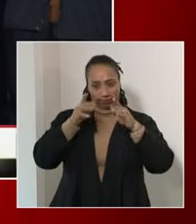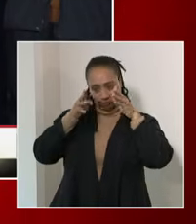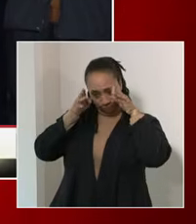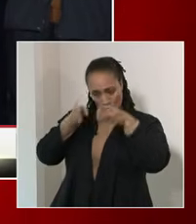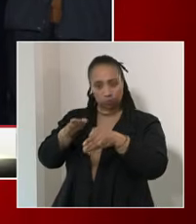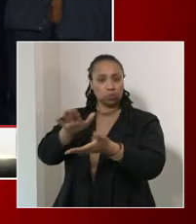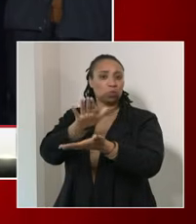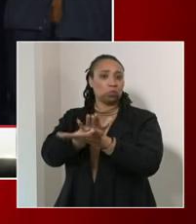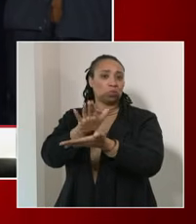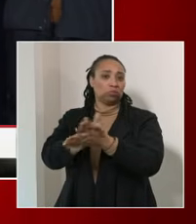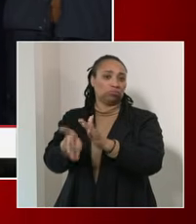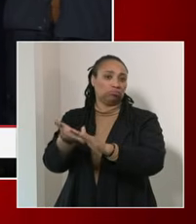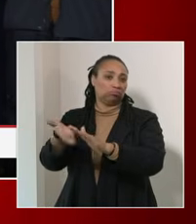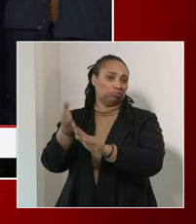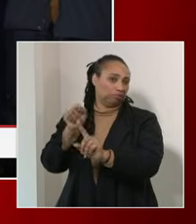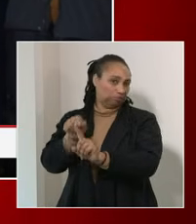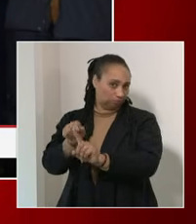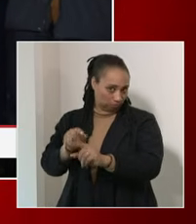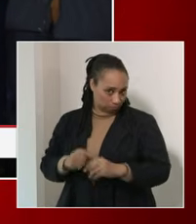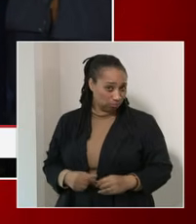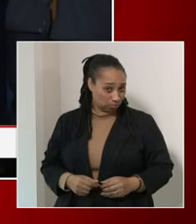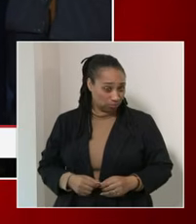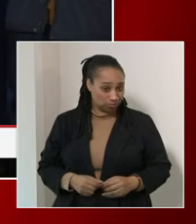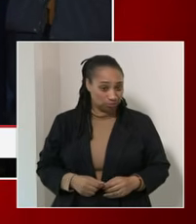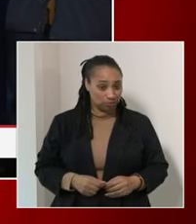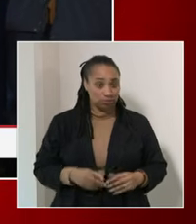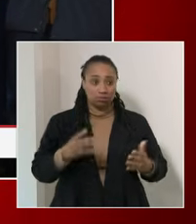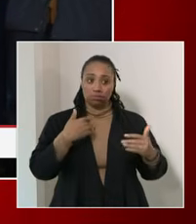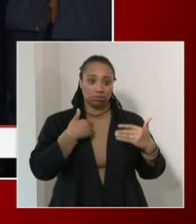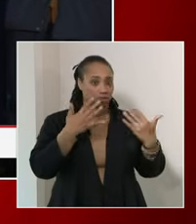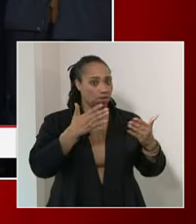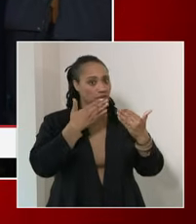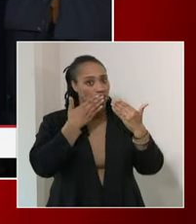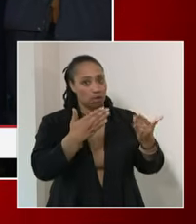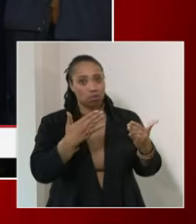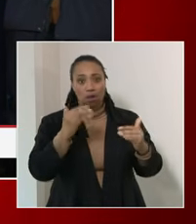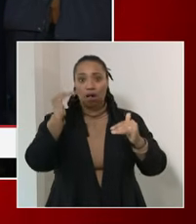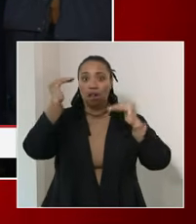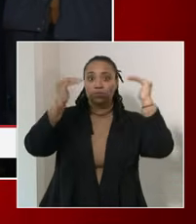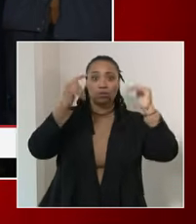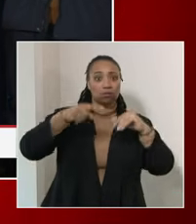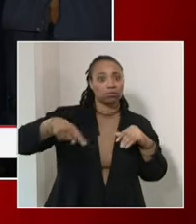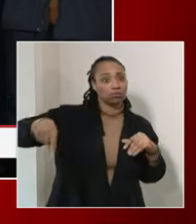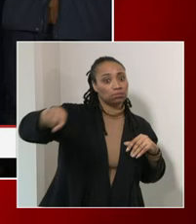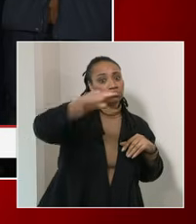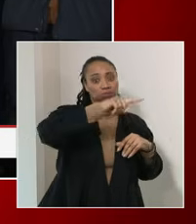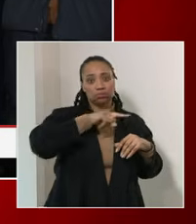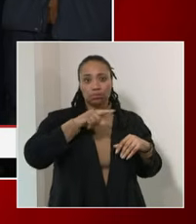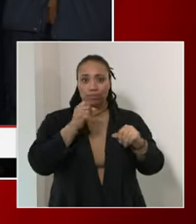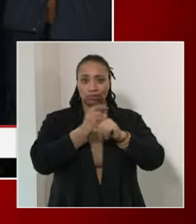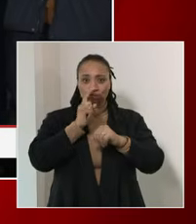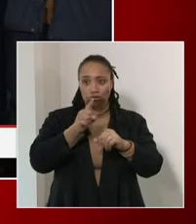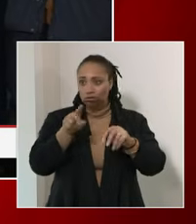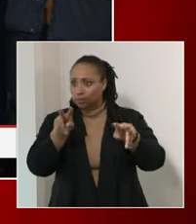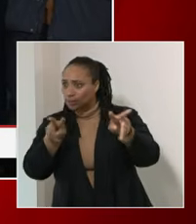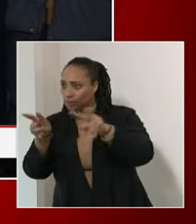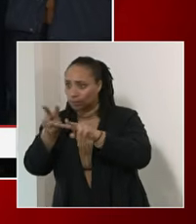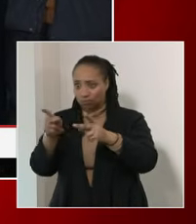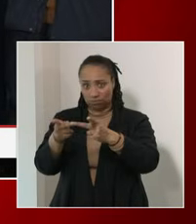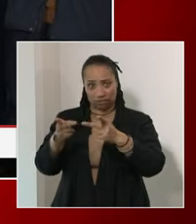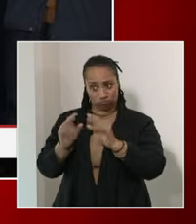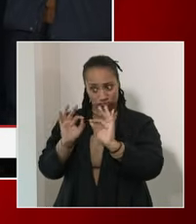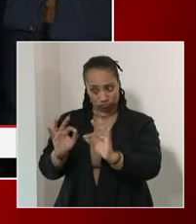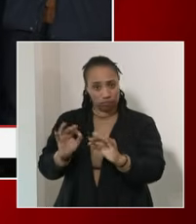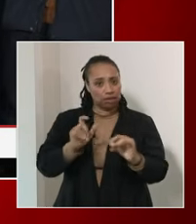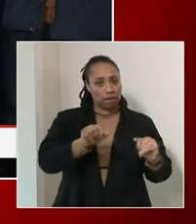We're grateful to all of the adults that make that happen. You heard from DGS, but we have our teachers,